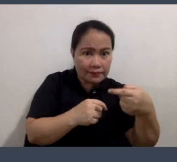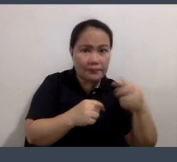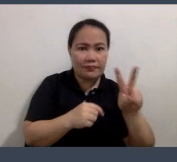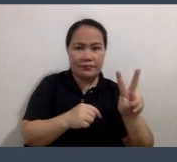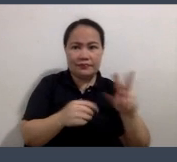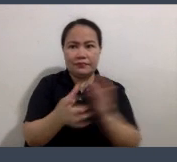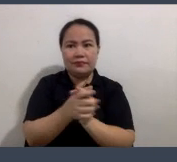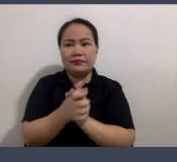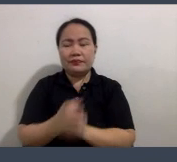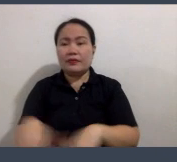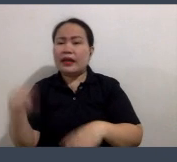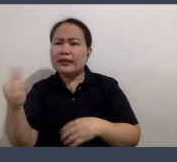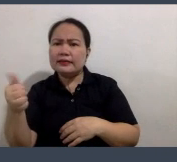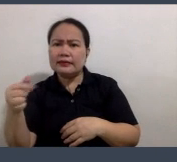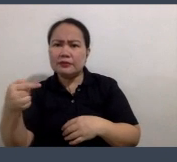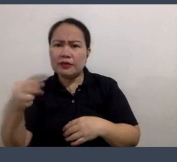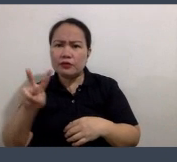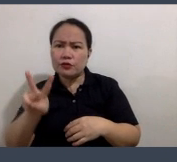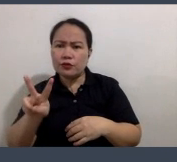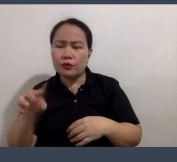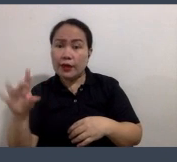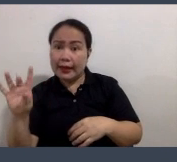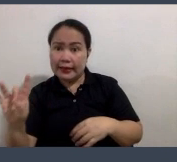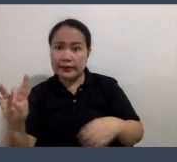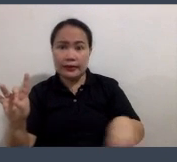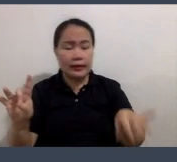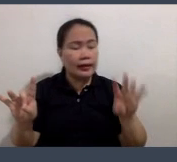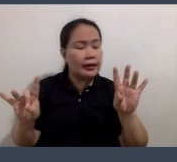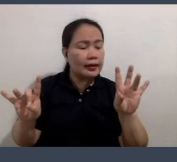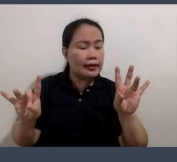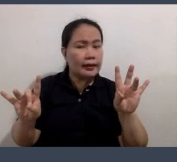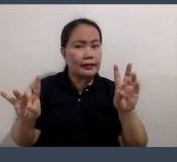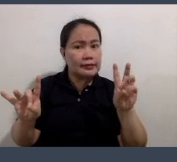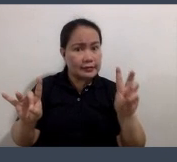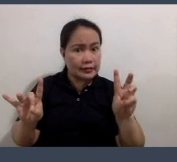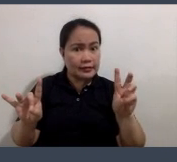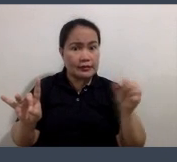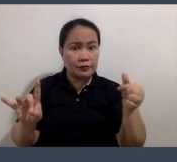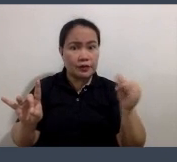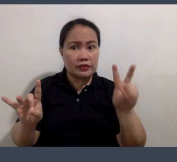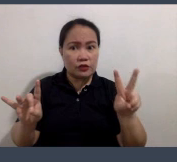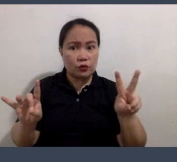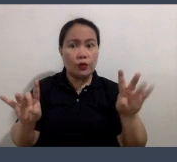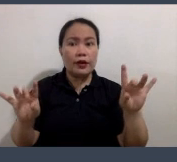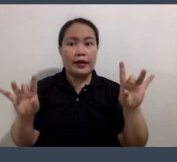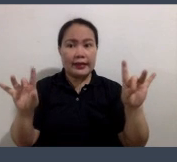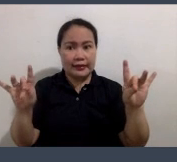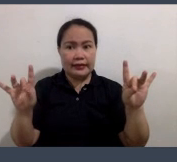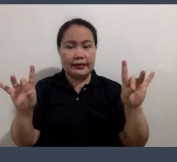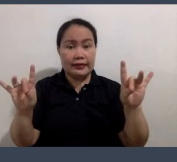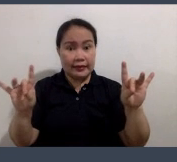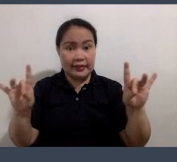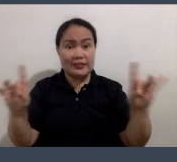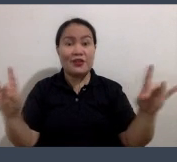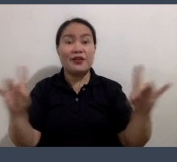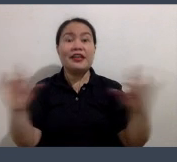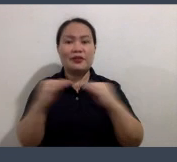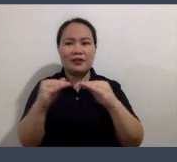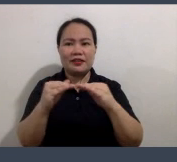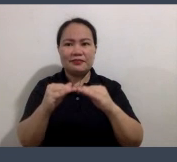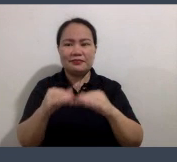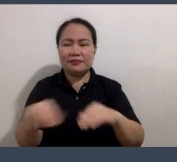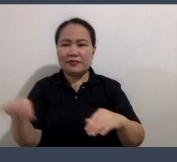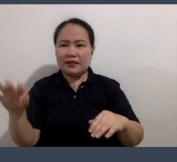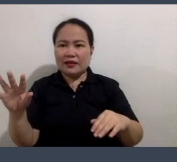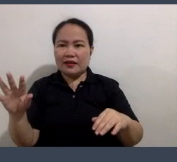this is 10 minus 2. This is 8. This is 6 plus 2. This is also 8. So, they are equal. Next. This is